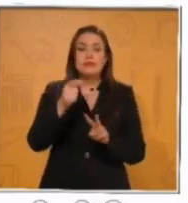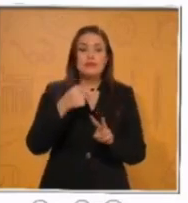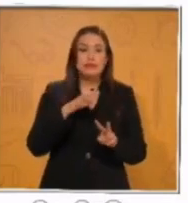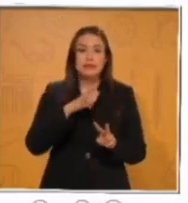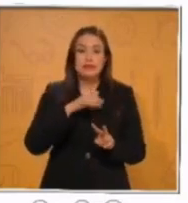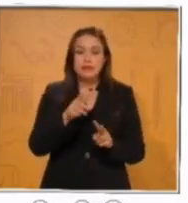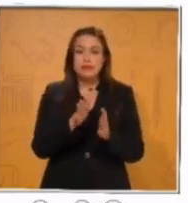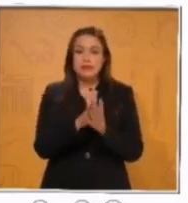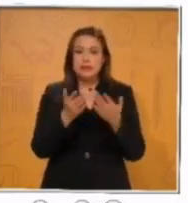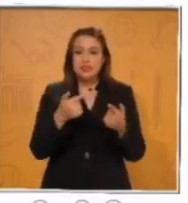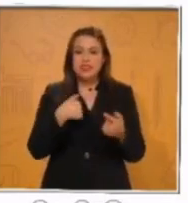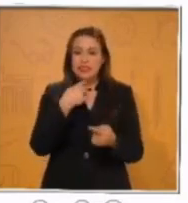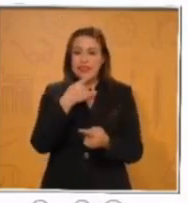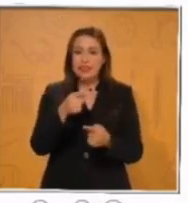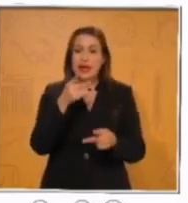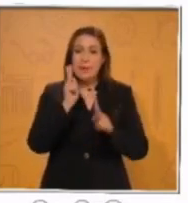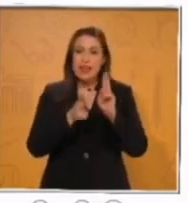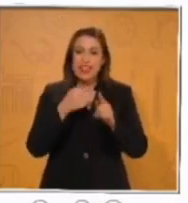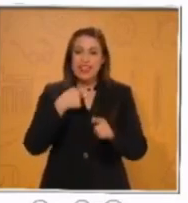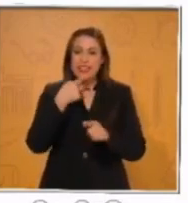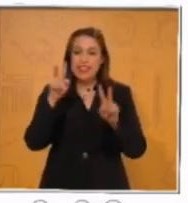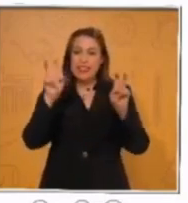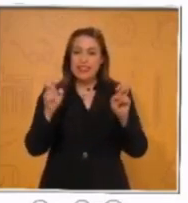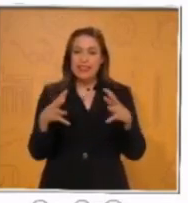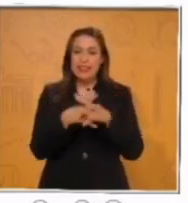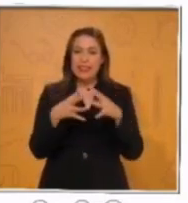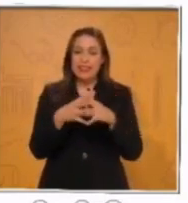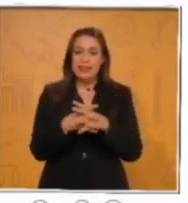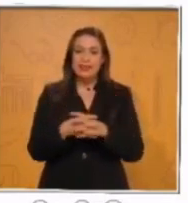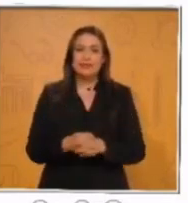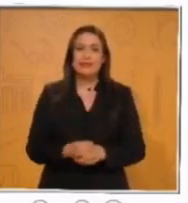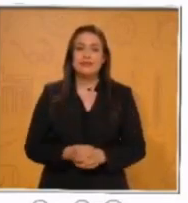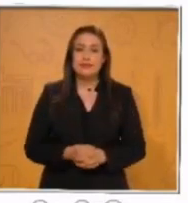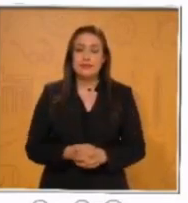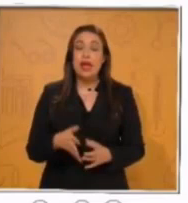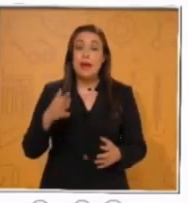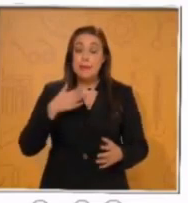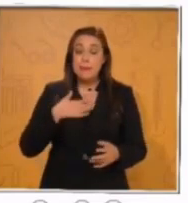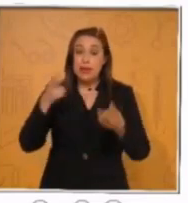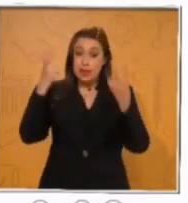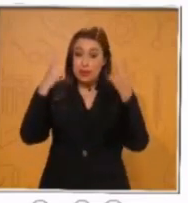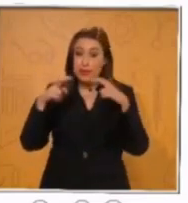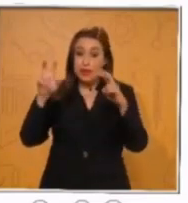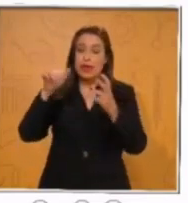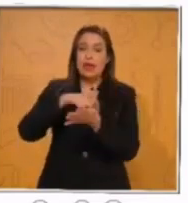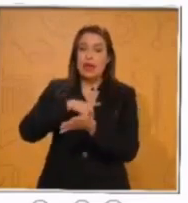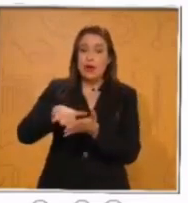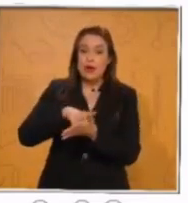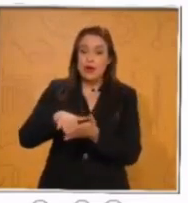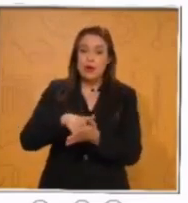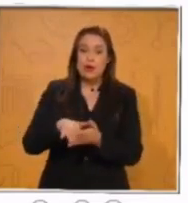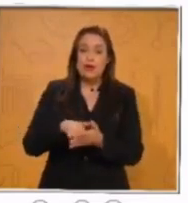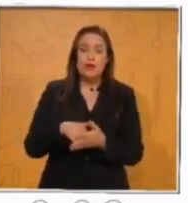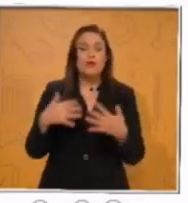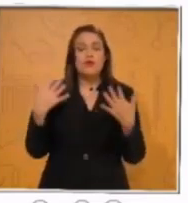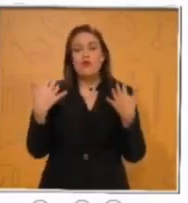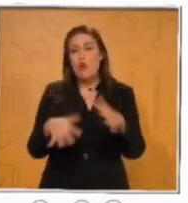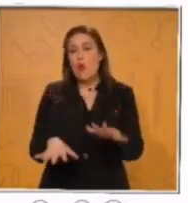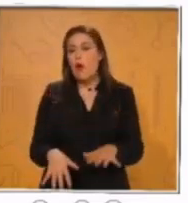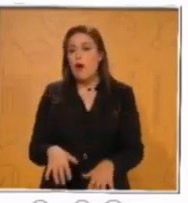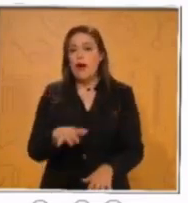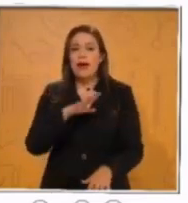about wars in the past. My trip to New York was unforgettable.